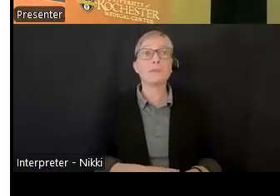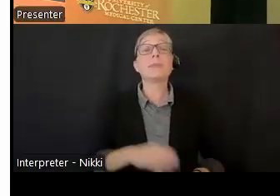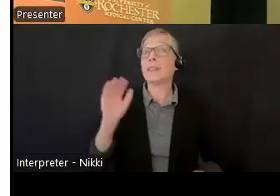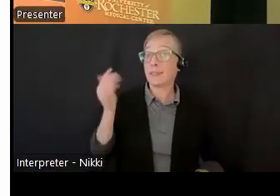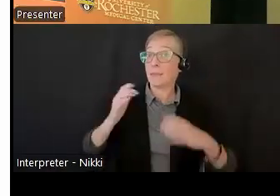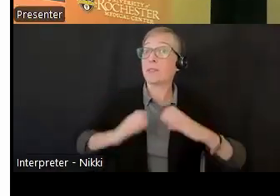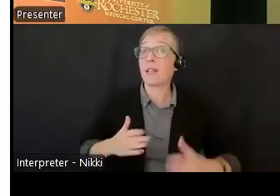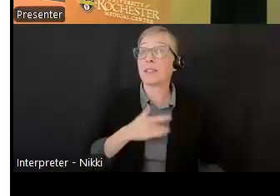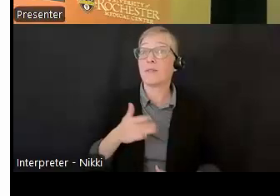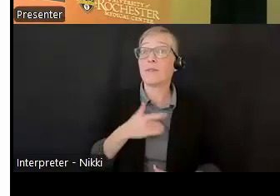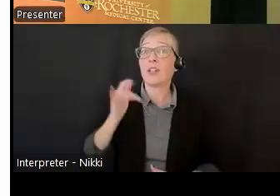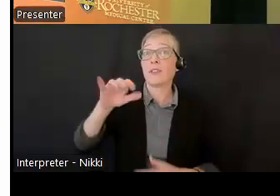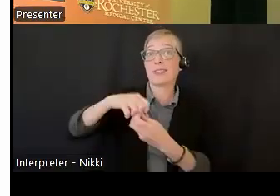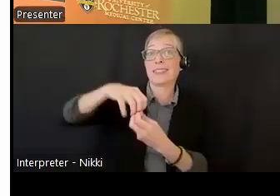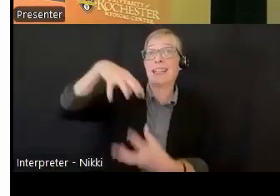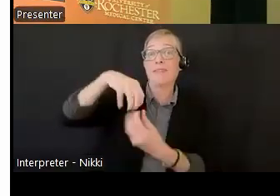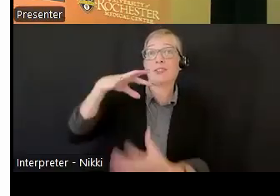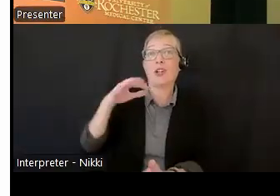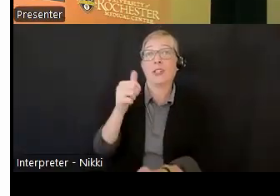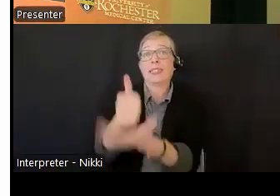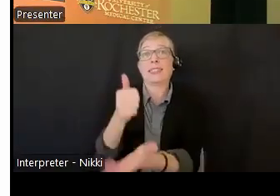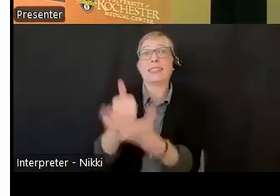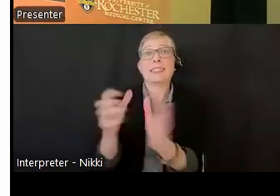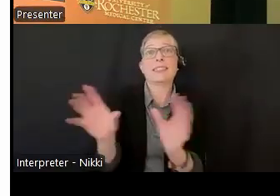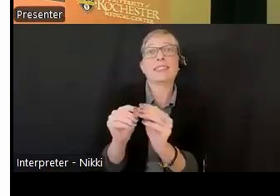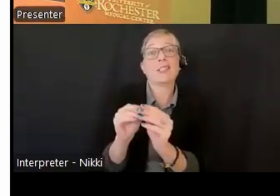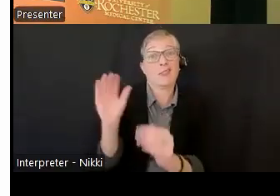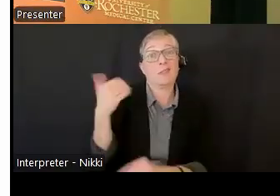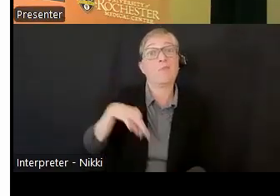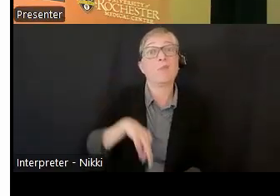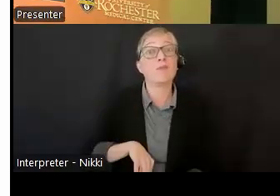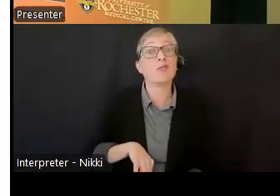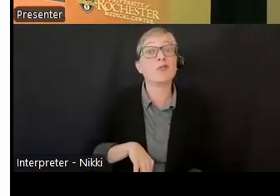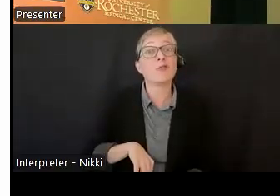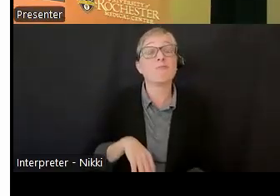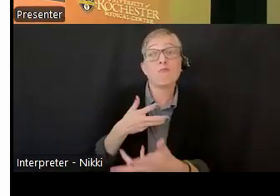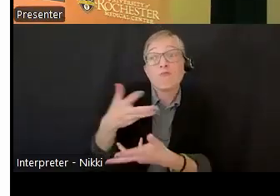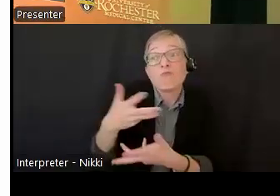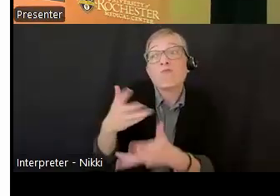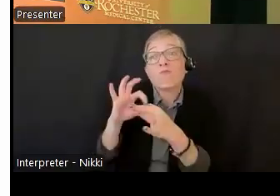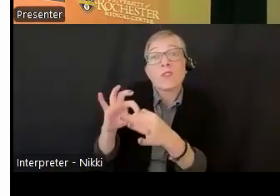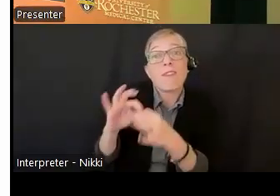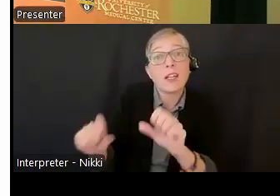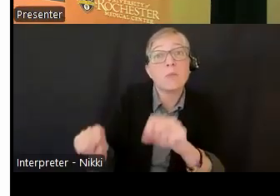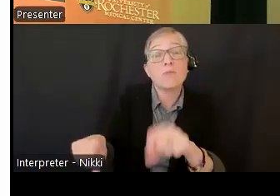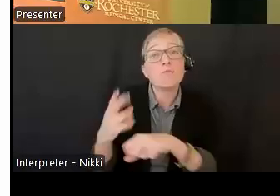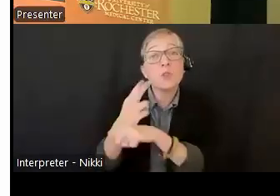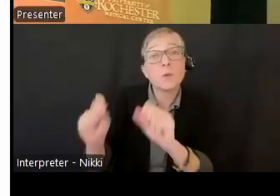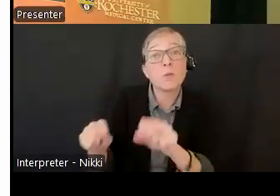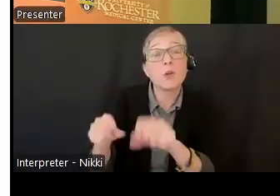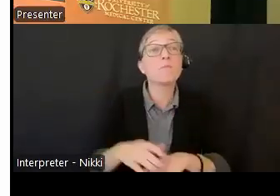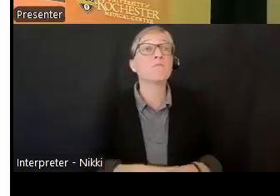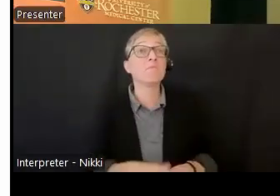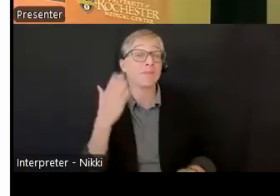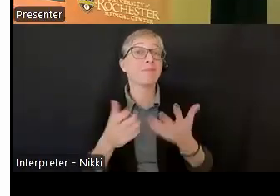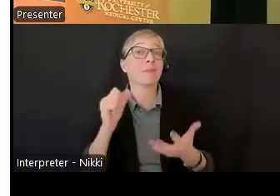the avatar-assisted sessions to be helpful, relatable, and increasingly usable. Digital CBT platforms could fill major gaps